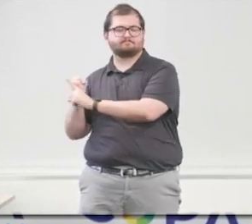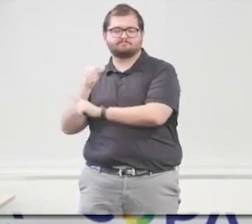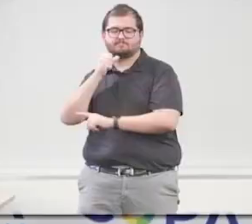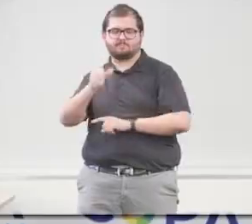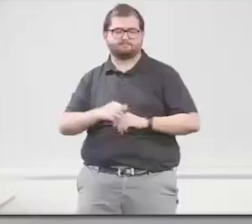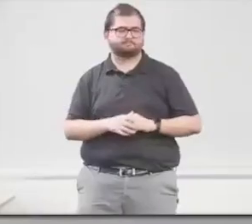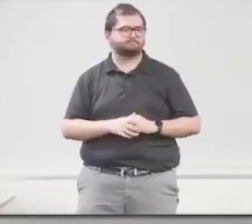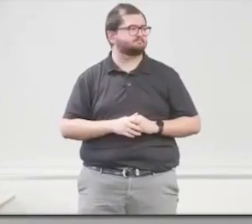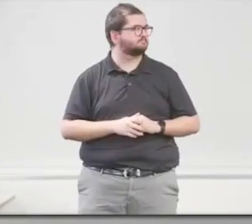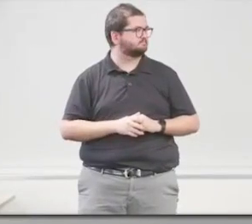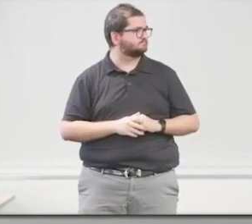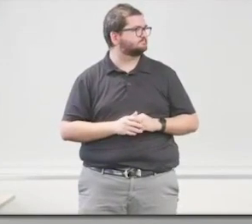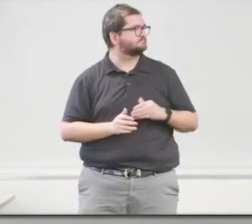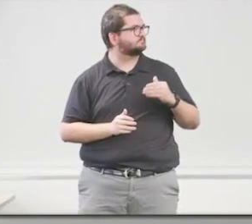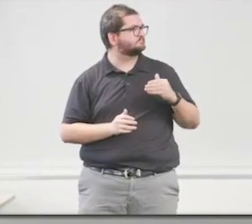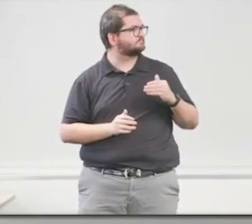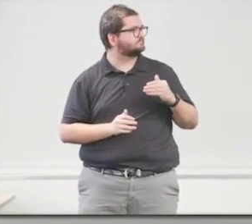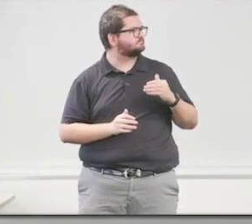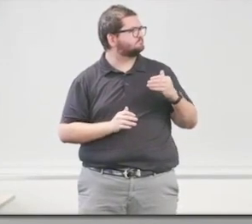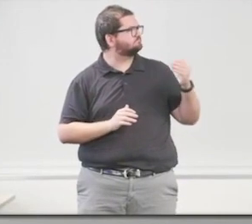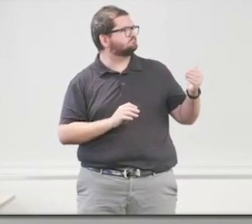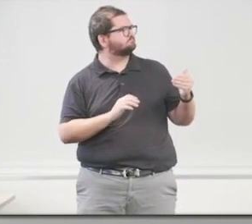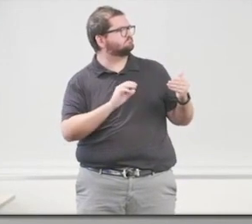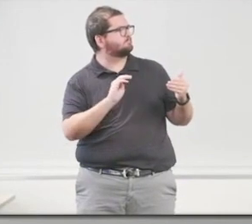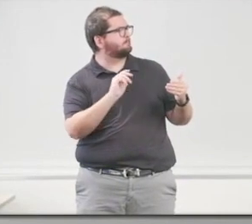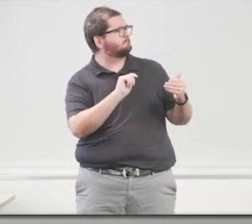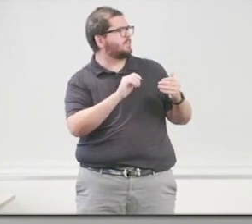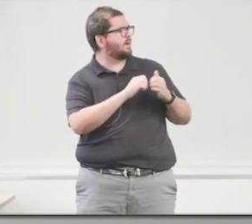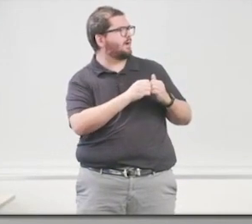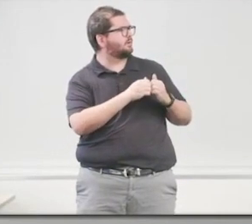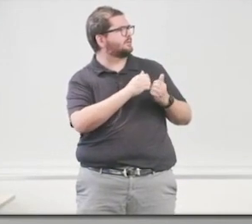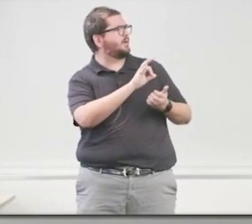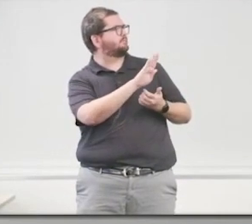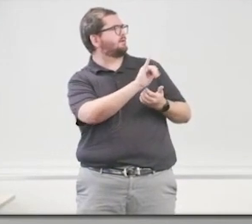Well said. Matt, how about you? How does the FBI help us to respond to a bad day?